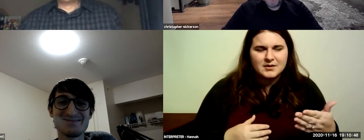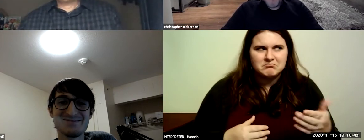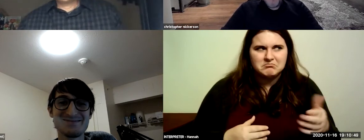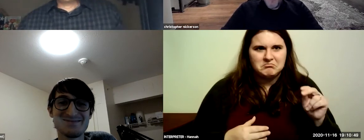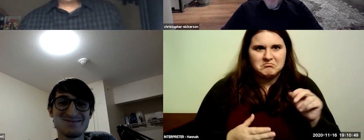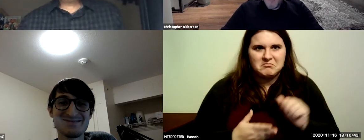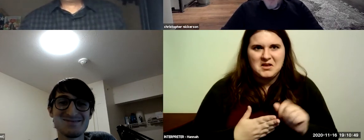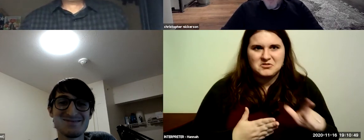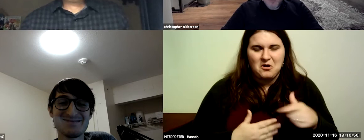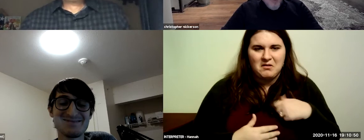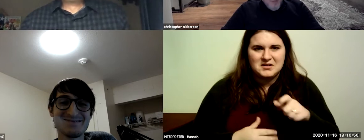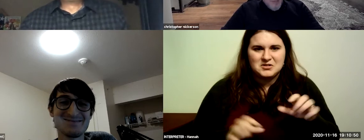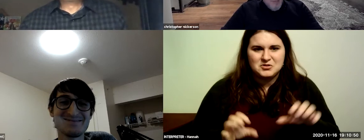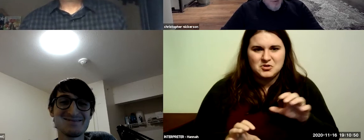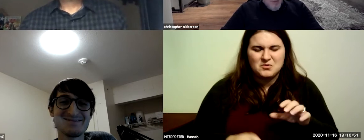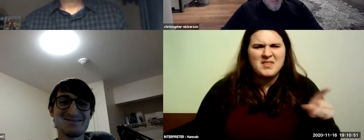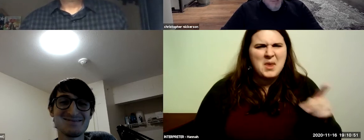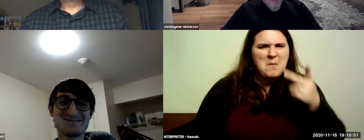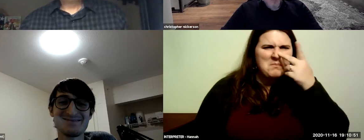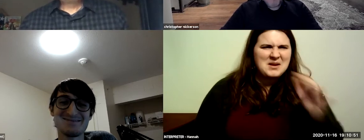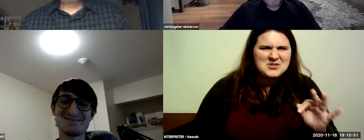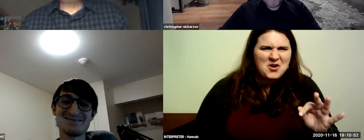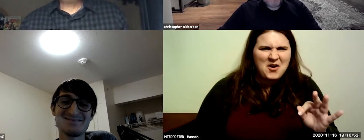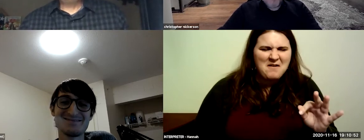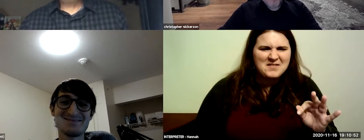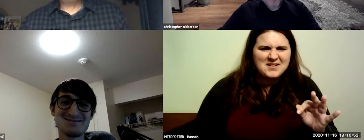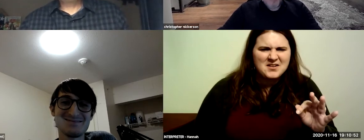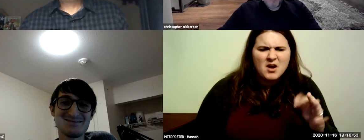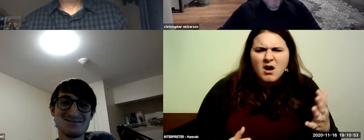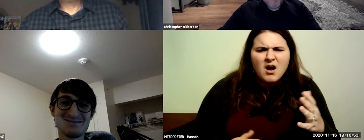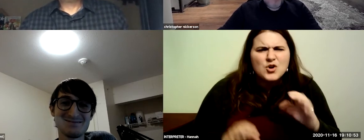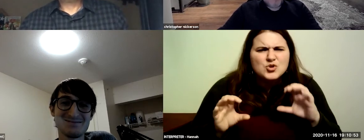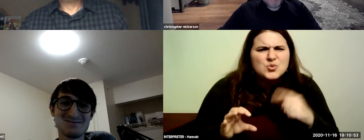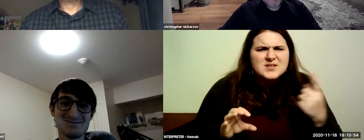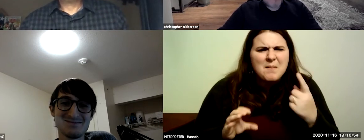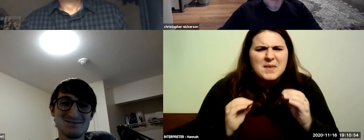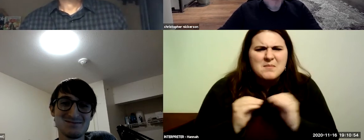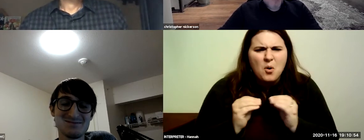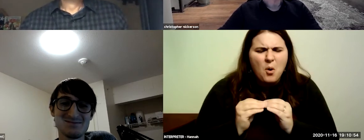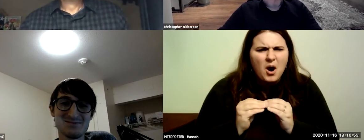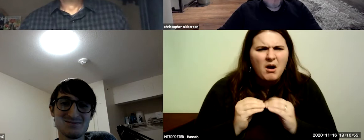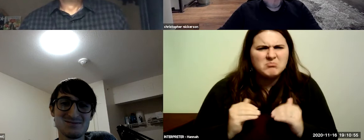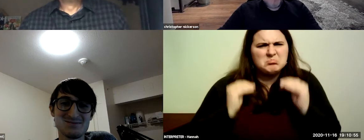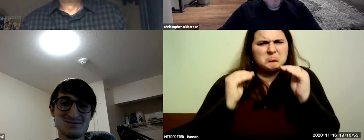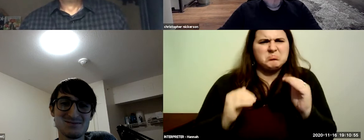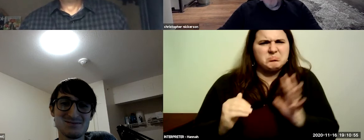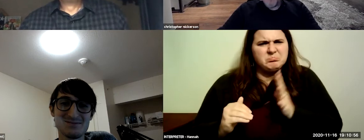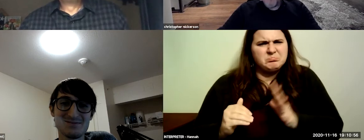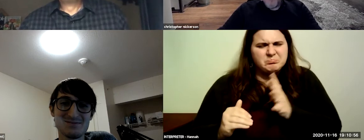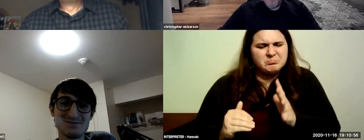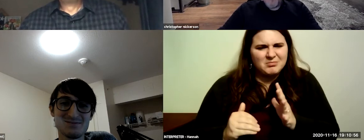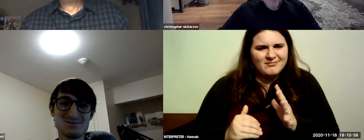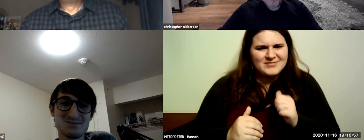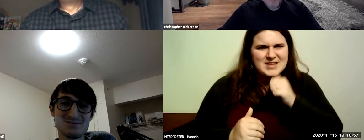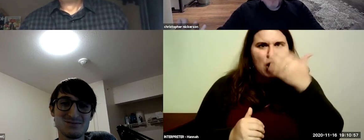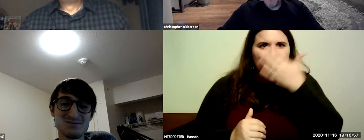to do. And they were so pissed because they were like, this is, and they're like, well, can you do something like more sophisticated? Because like, it's not going to look